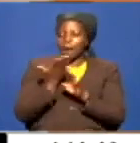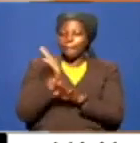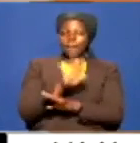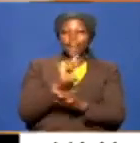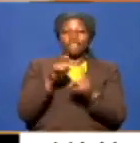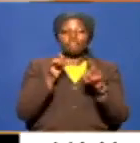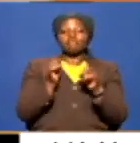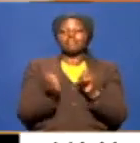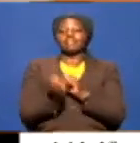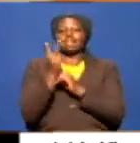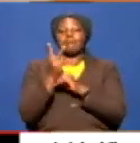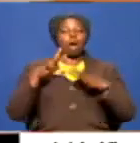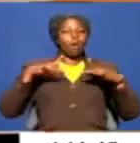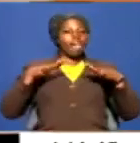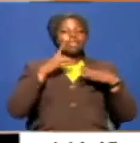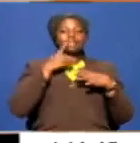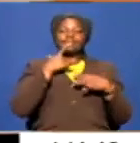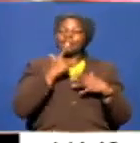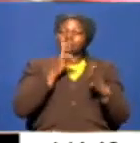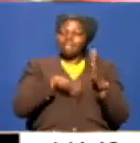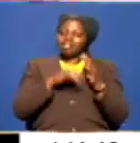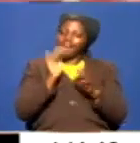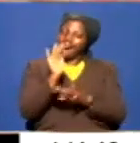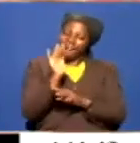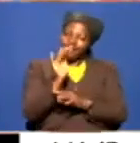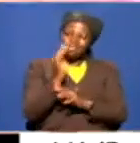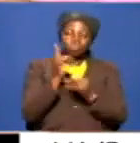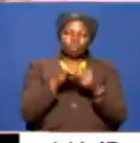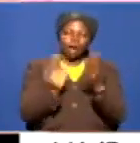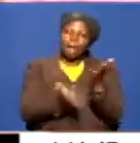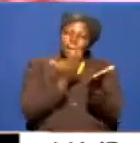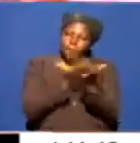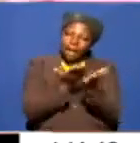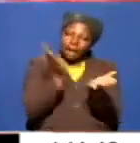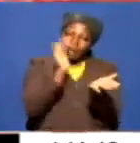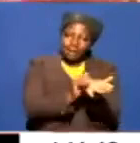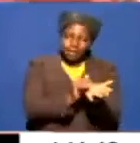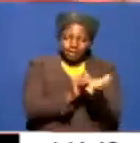they were told to reapply for their jobs afresh.